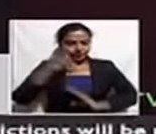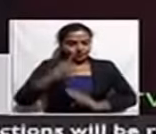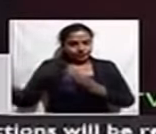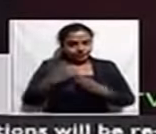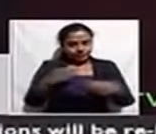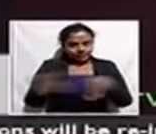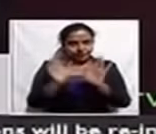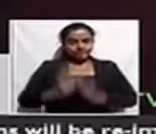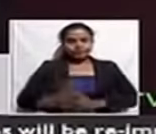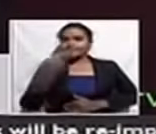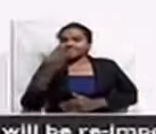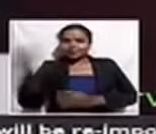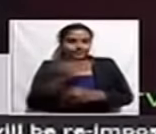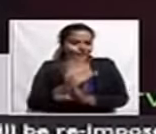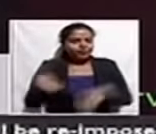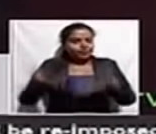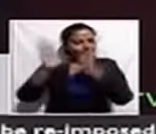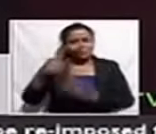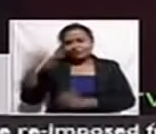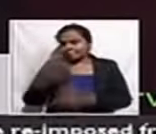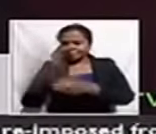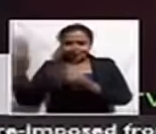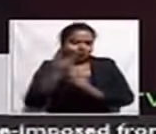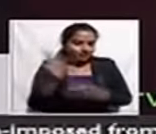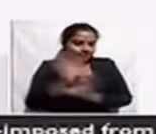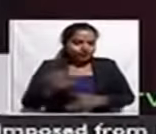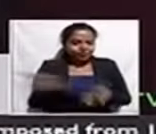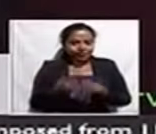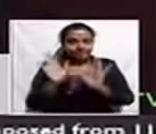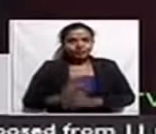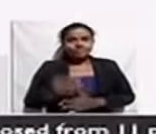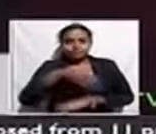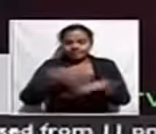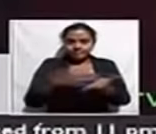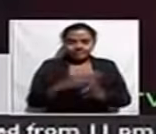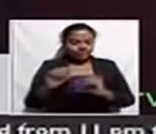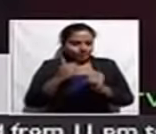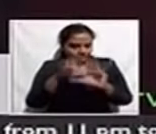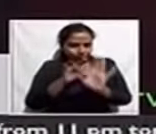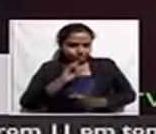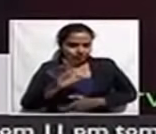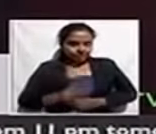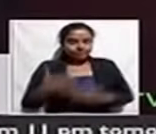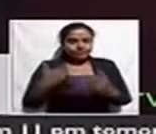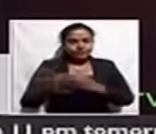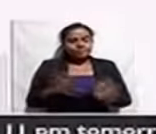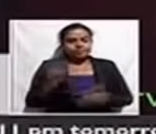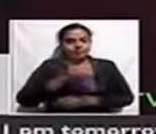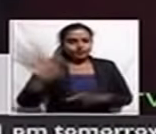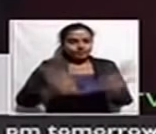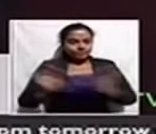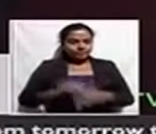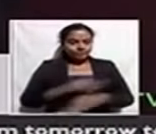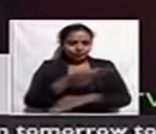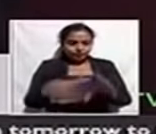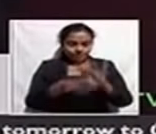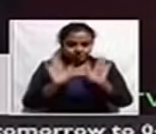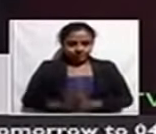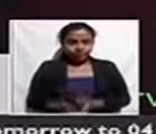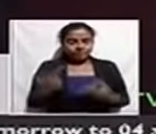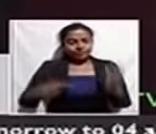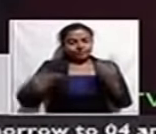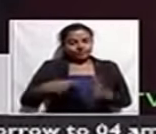or any government can also be made in this area. Only approximately 25% of the land area has been leased out to China for 99